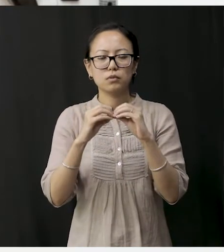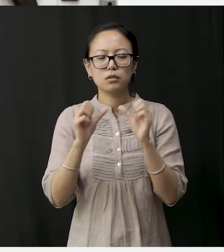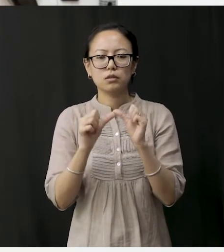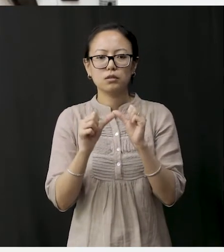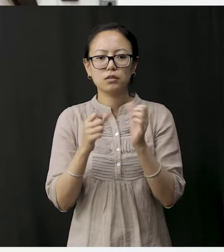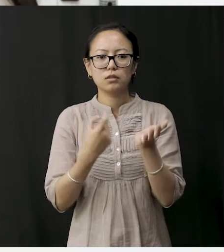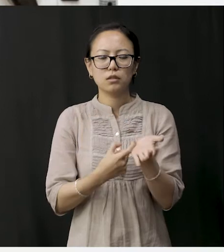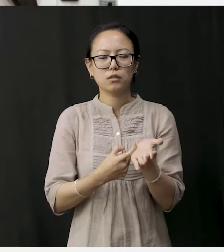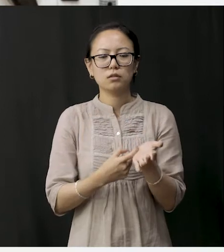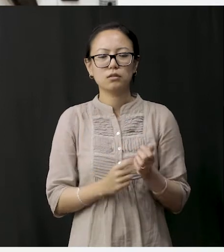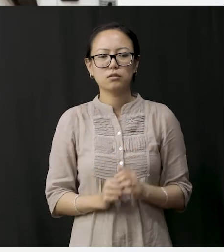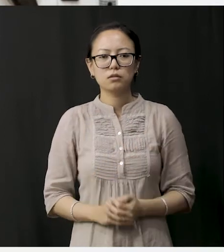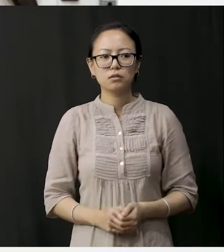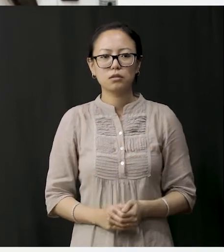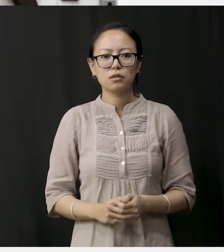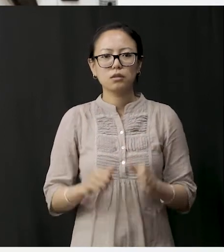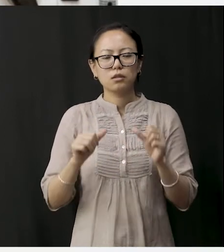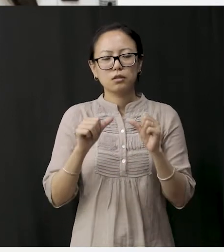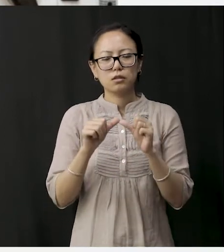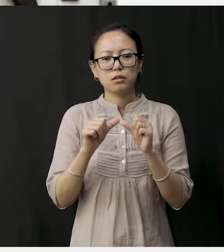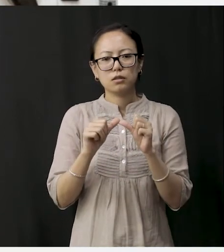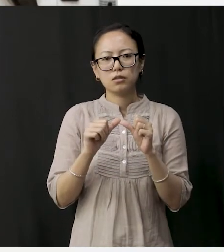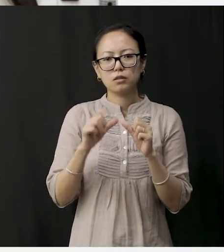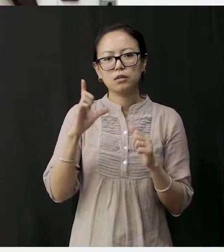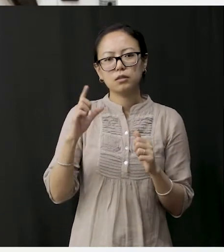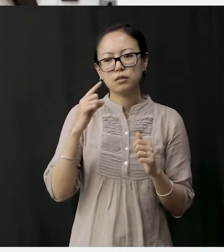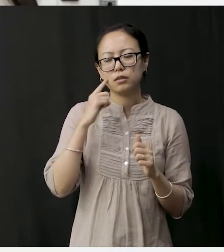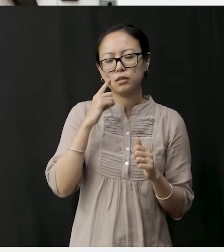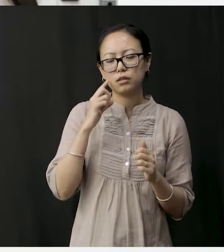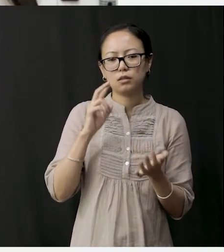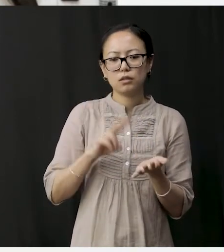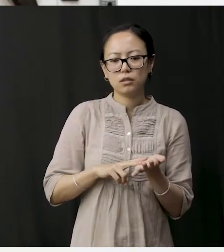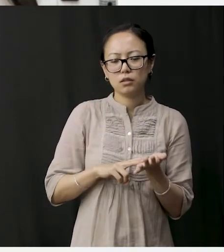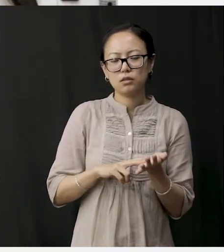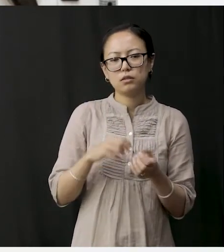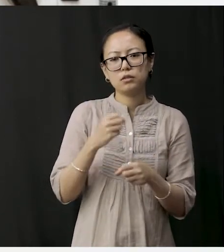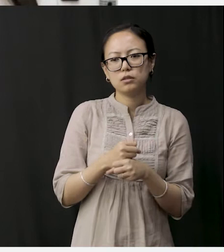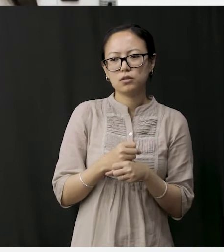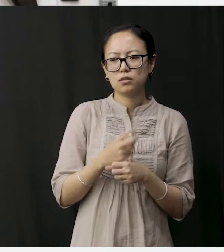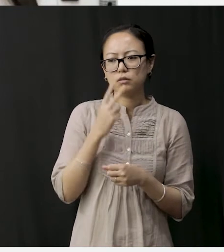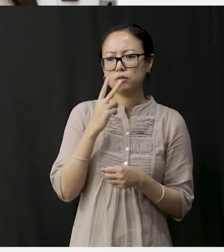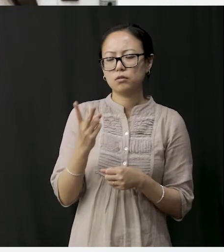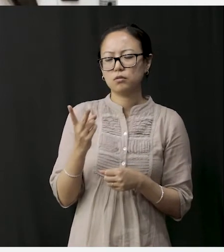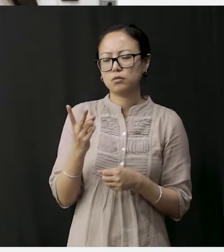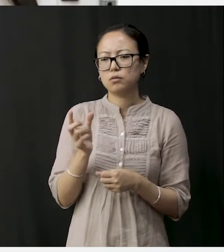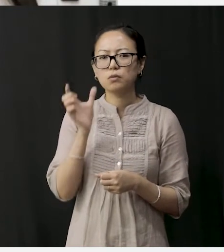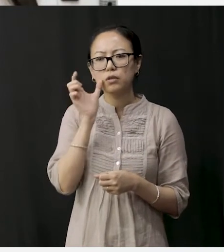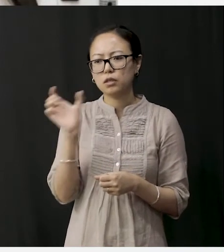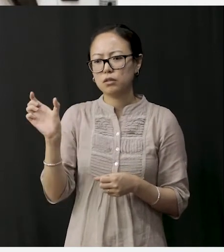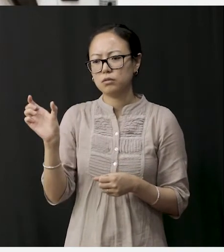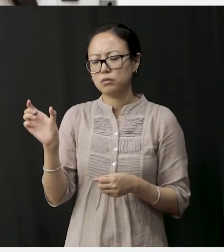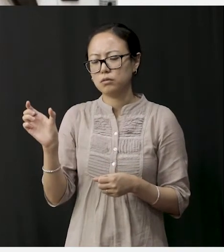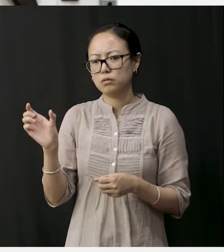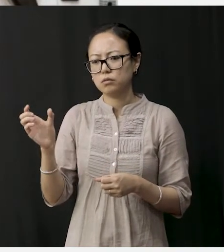so as Aling was watching his uncle cutting his hair and doing this barber was shaving